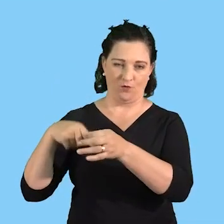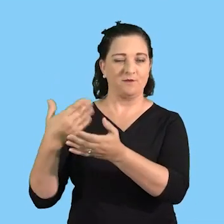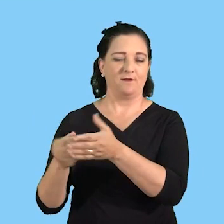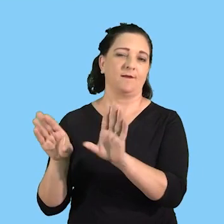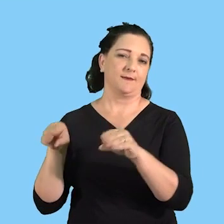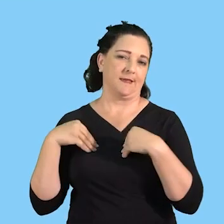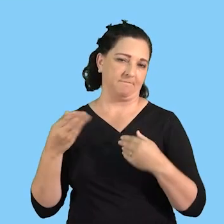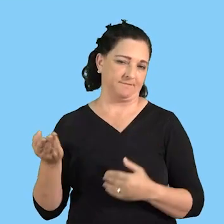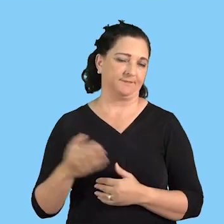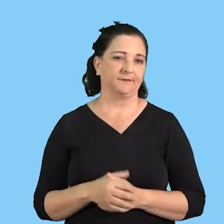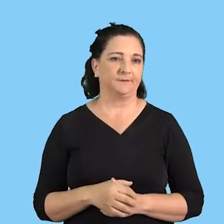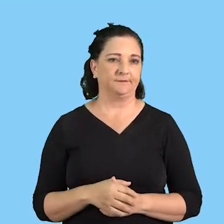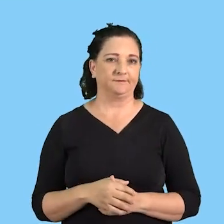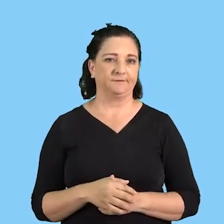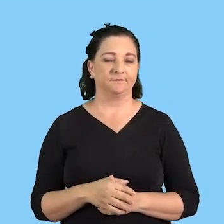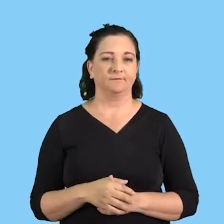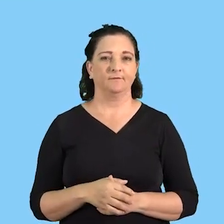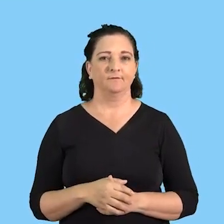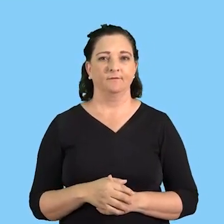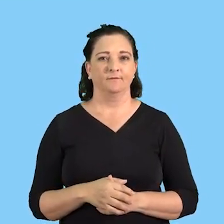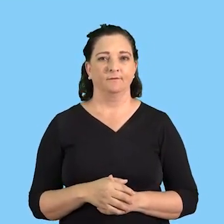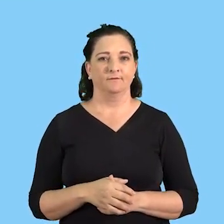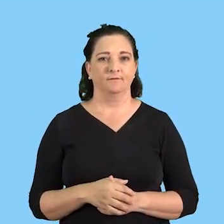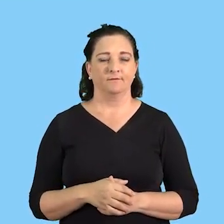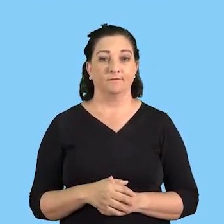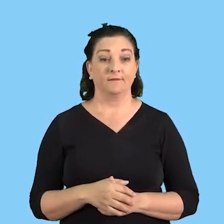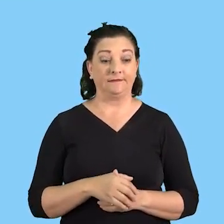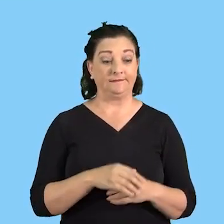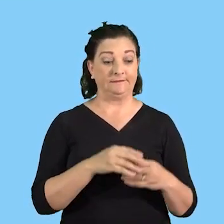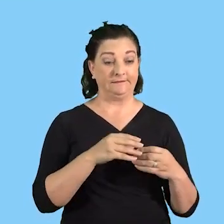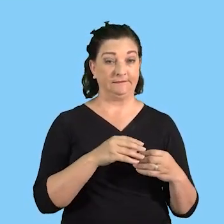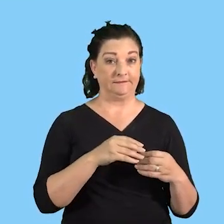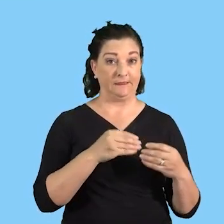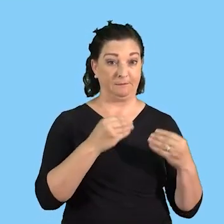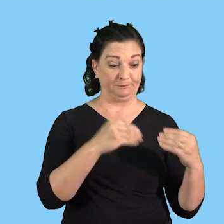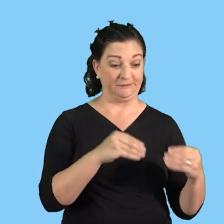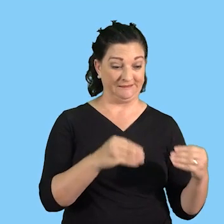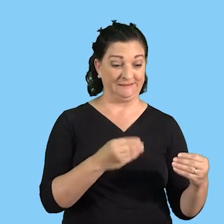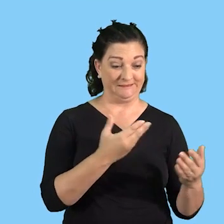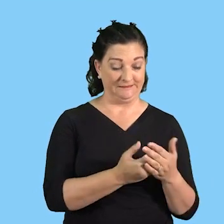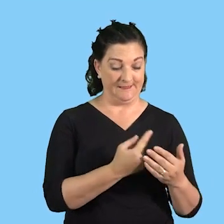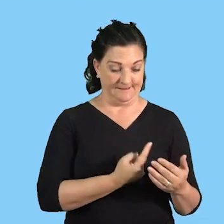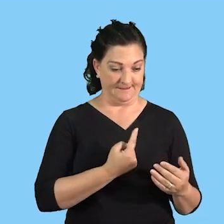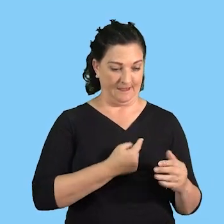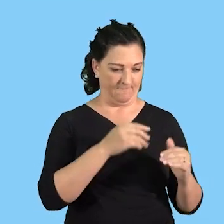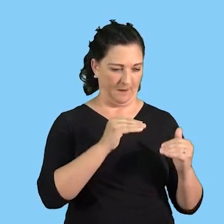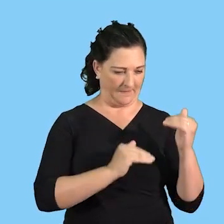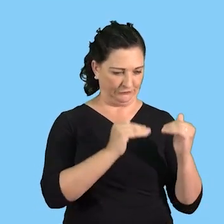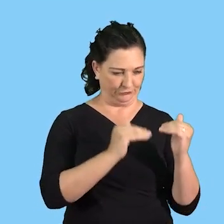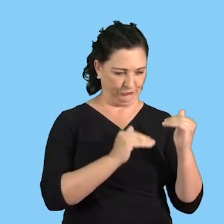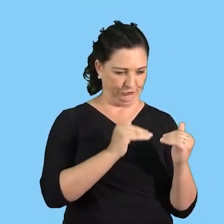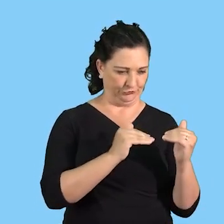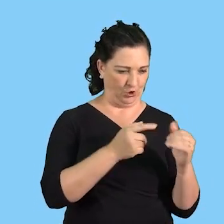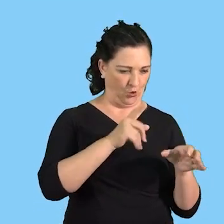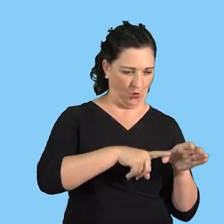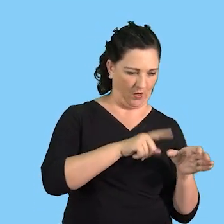It also ensures that industries can measure their own quality management system against these